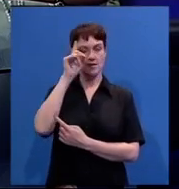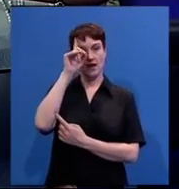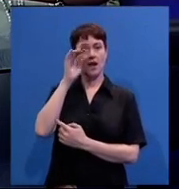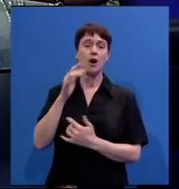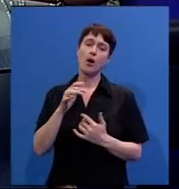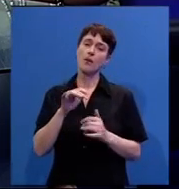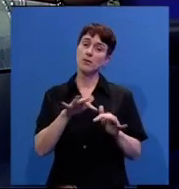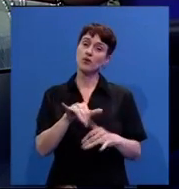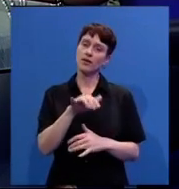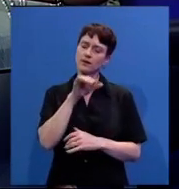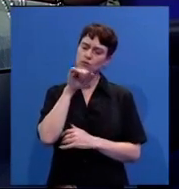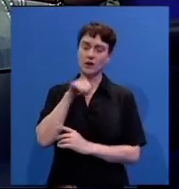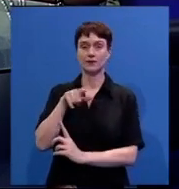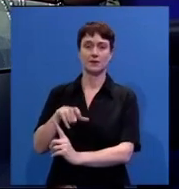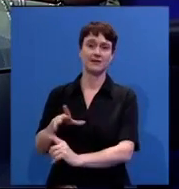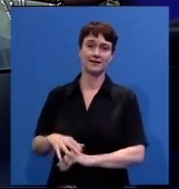and loved.